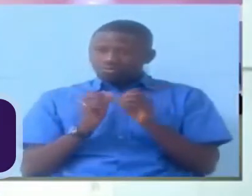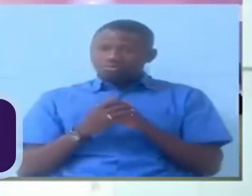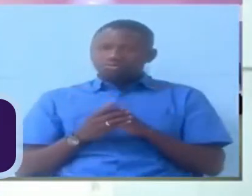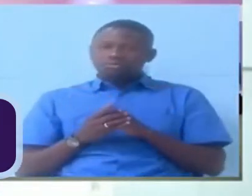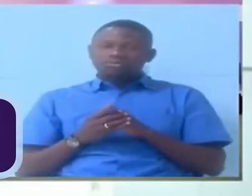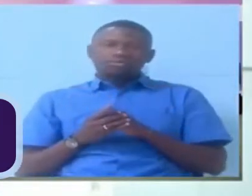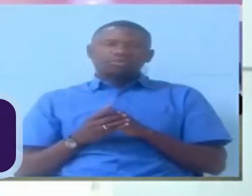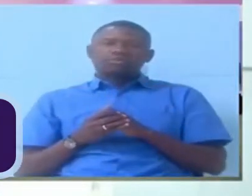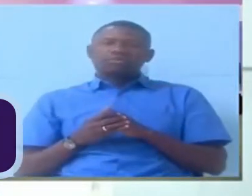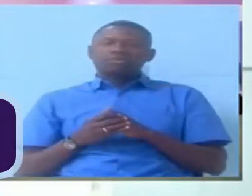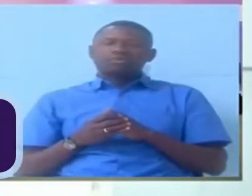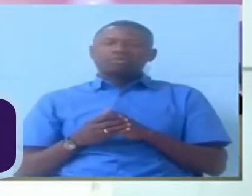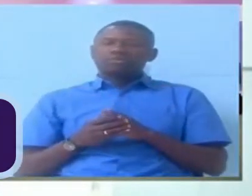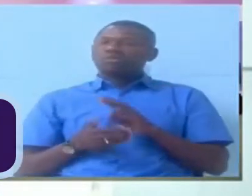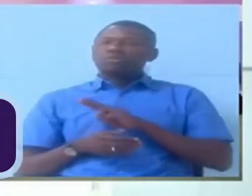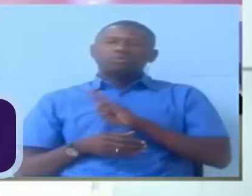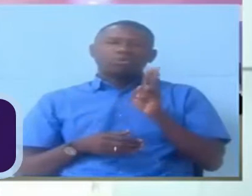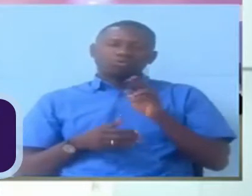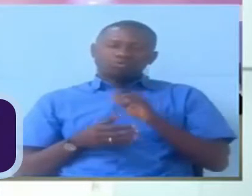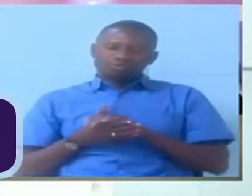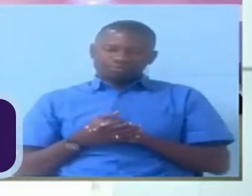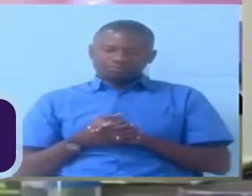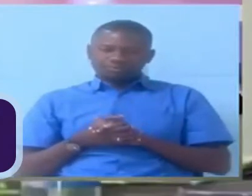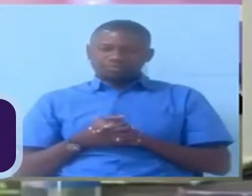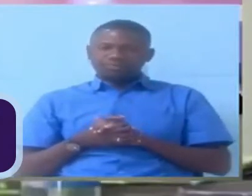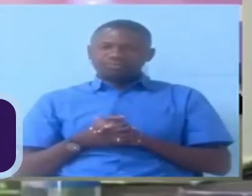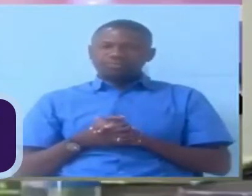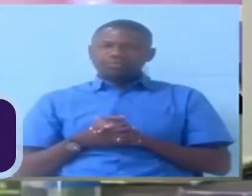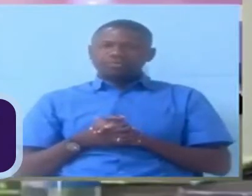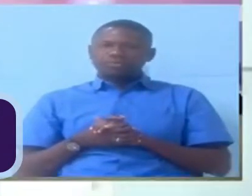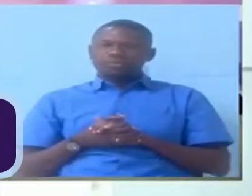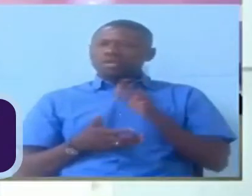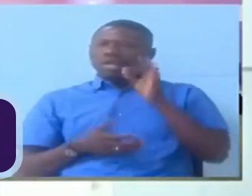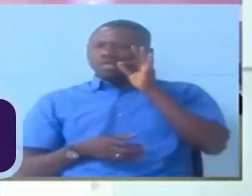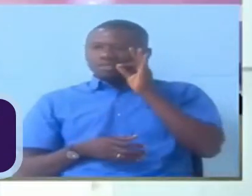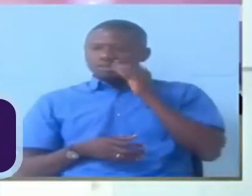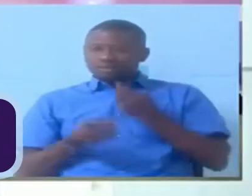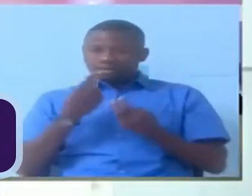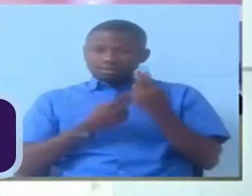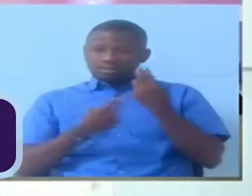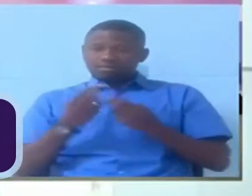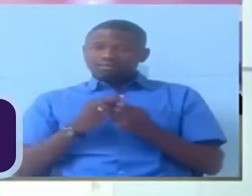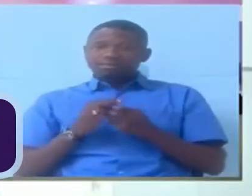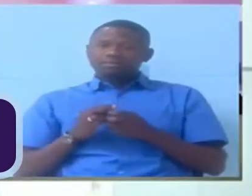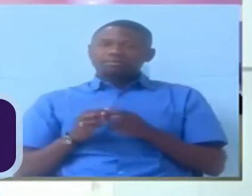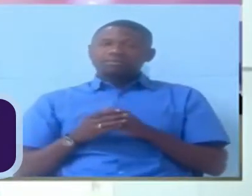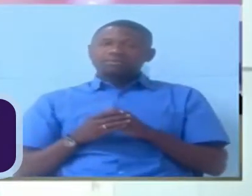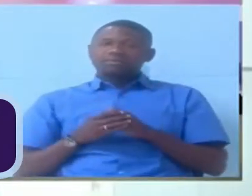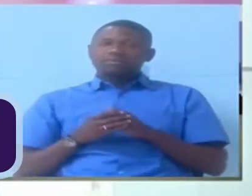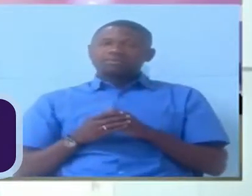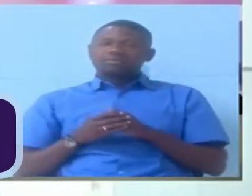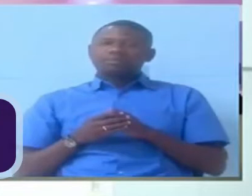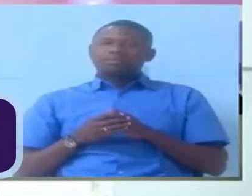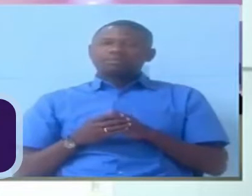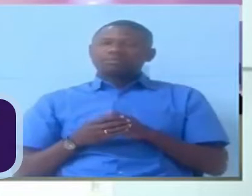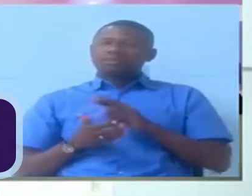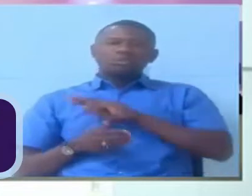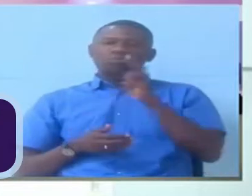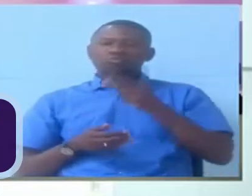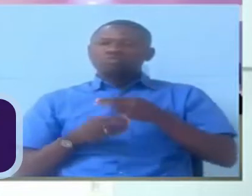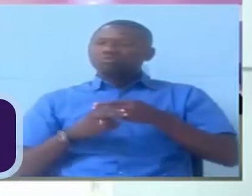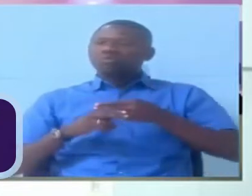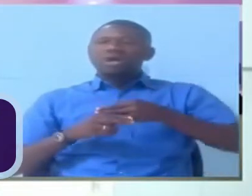My name is Amadou Bojang. Ntomu Amadou Bojang neti. Would you, what is your date and place of birth?